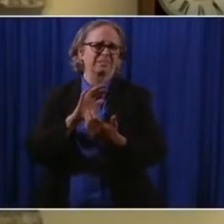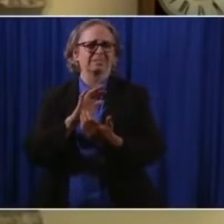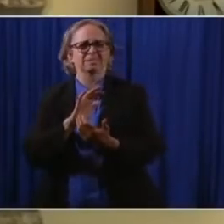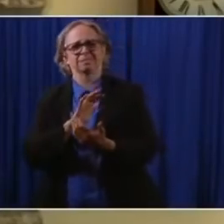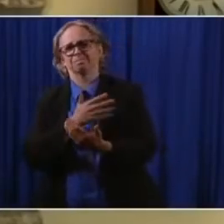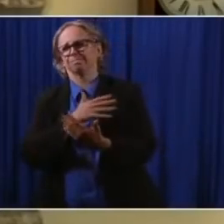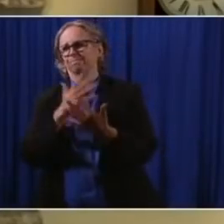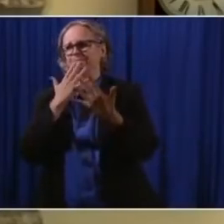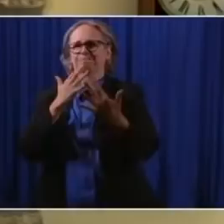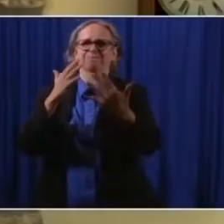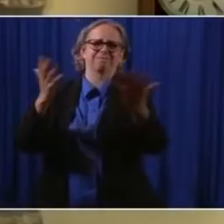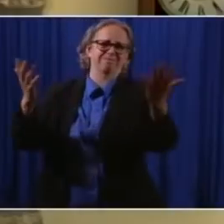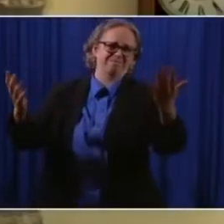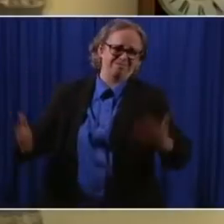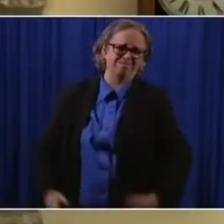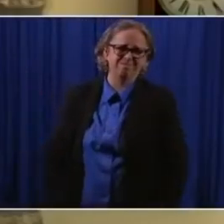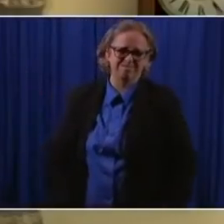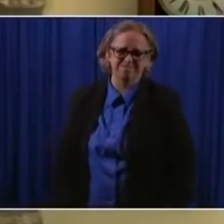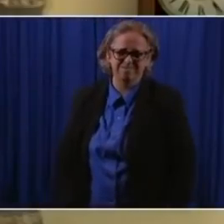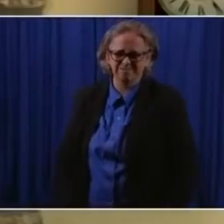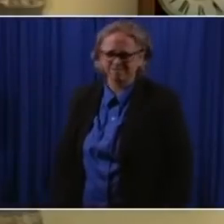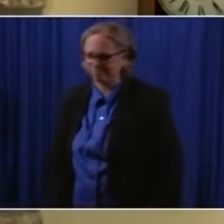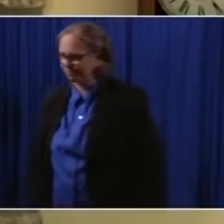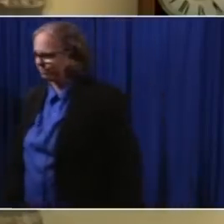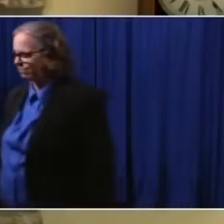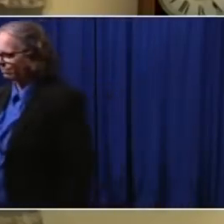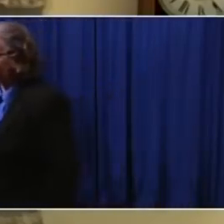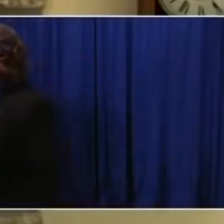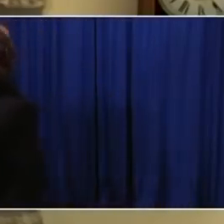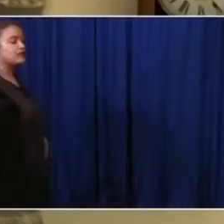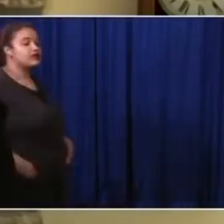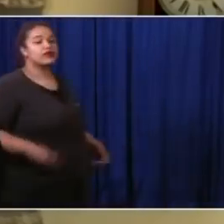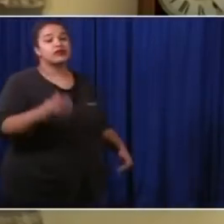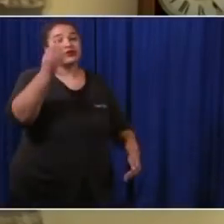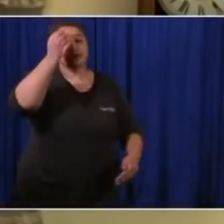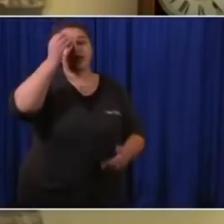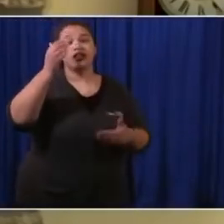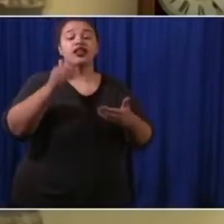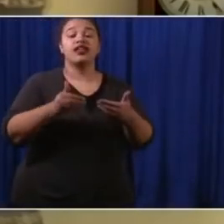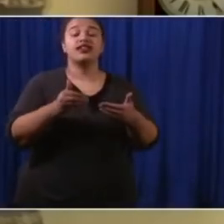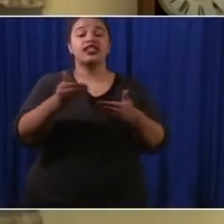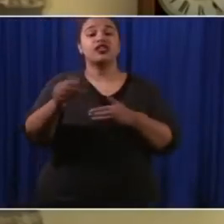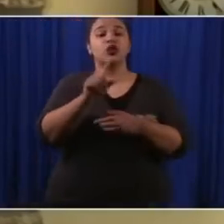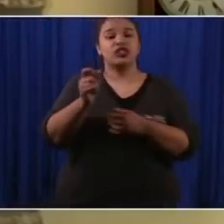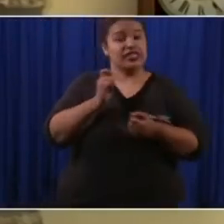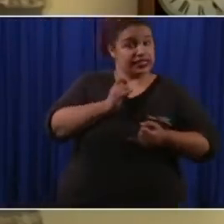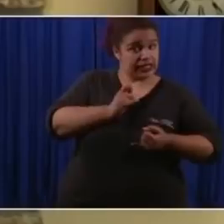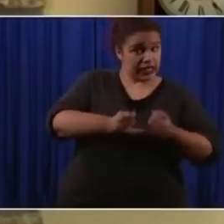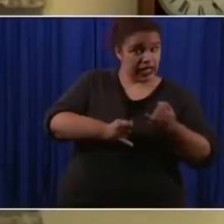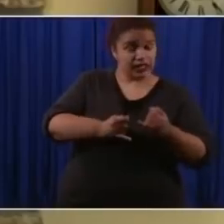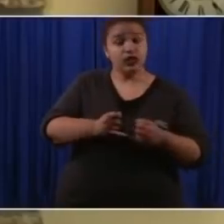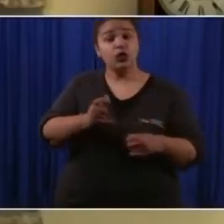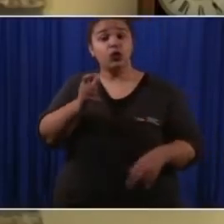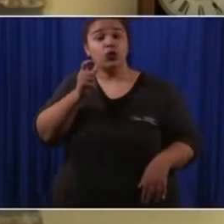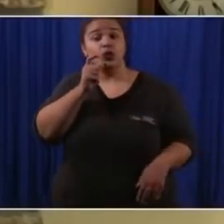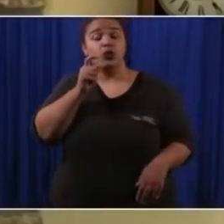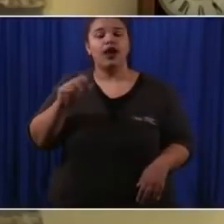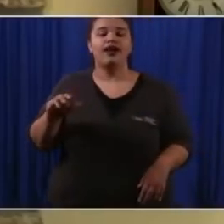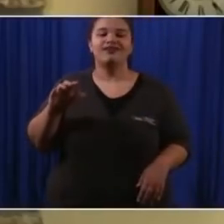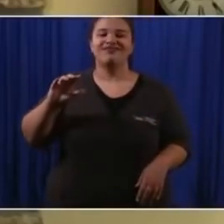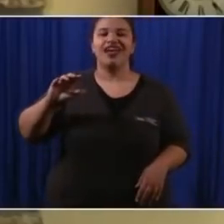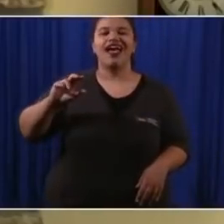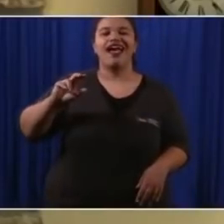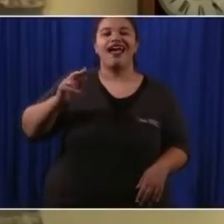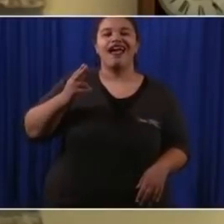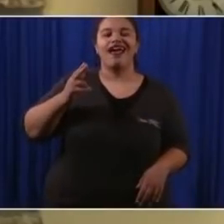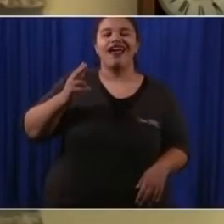Governor, your next question is the last question for today, and it belongs to Noah Blundo at Hannah News Service. Good afternoon,